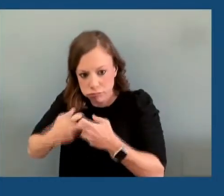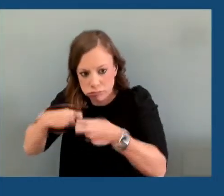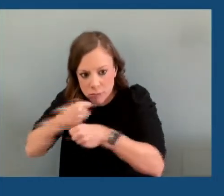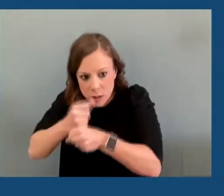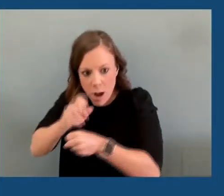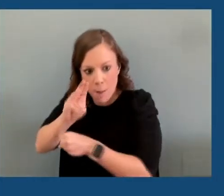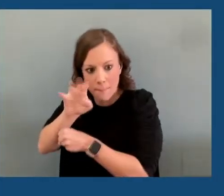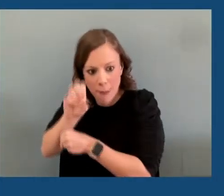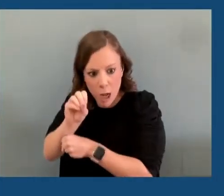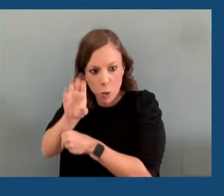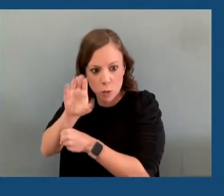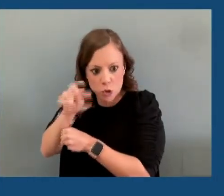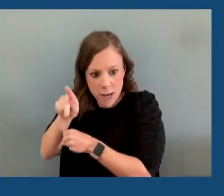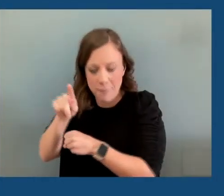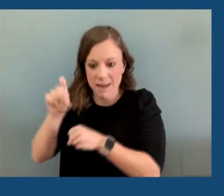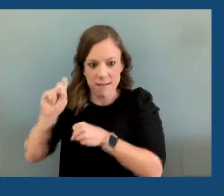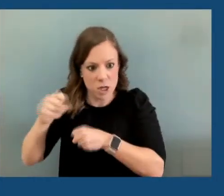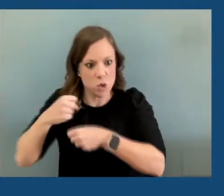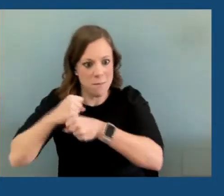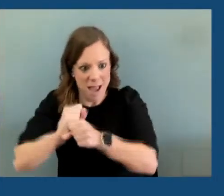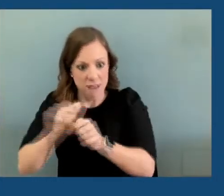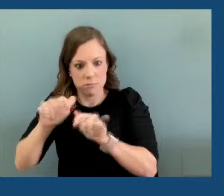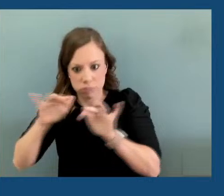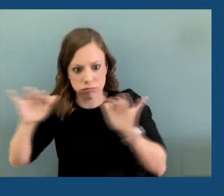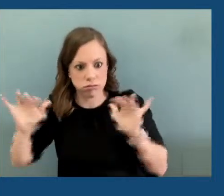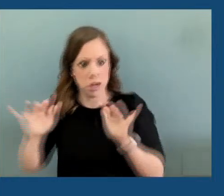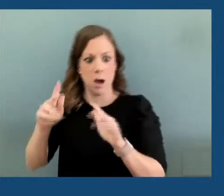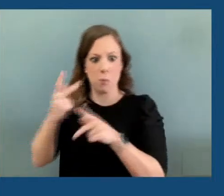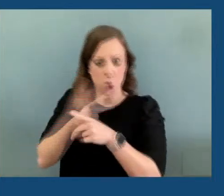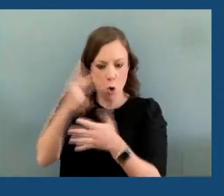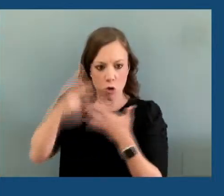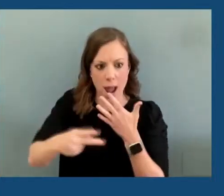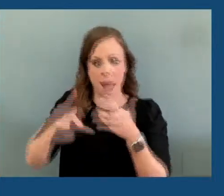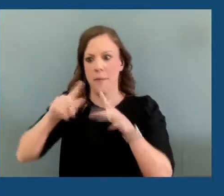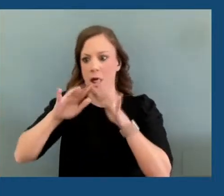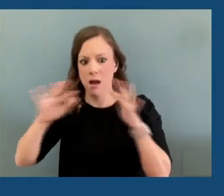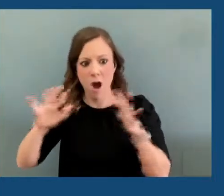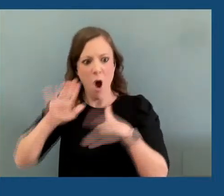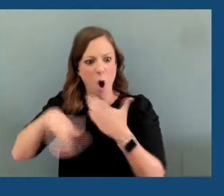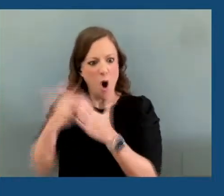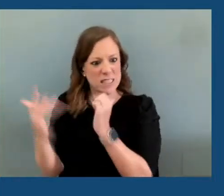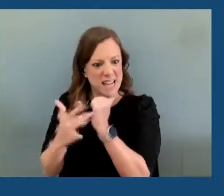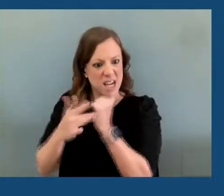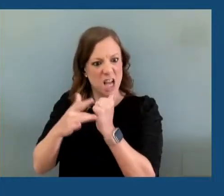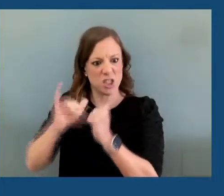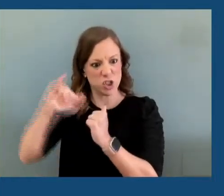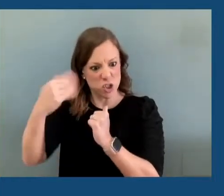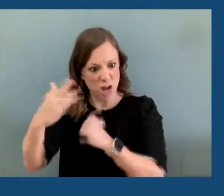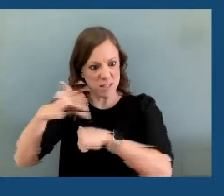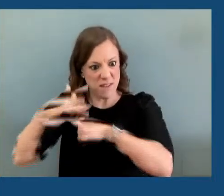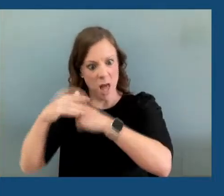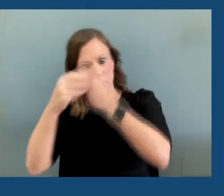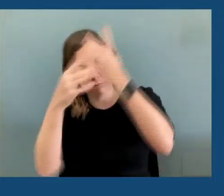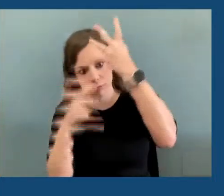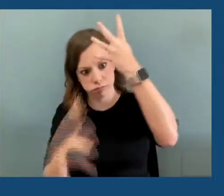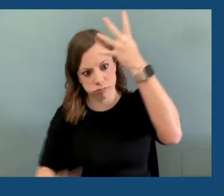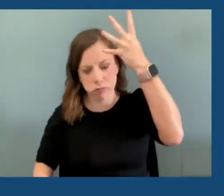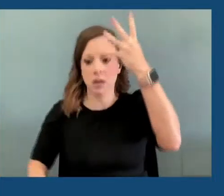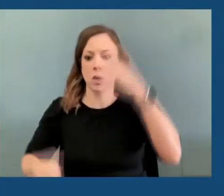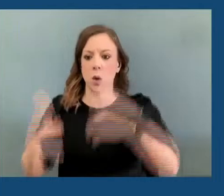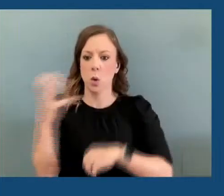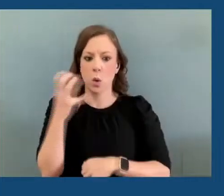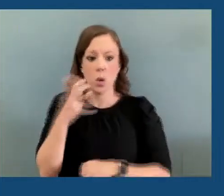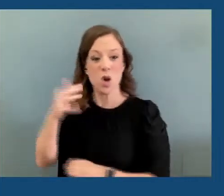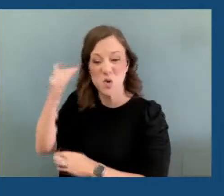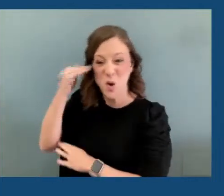how we transform our economy. Look what we're doing with Micron just down the road. The ripple effect of Micron is